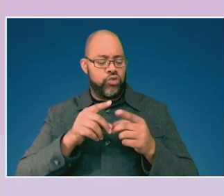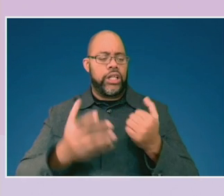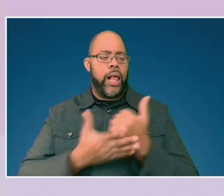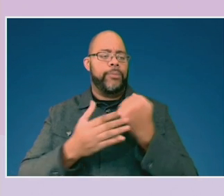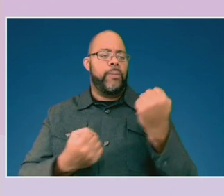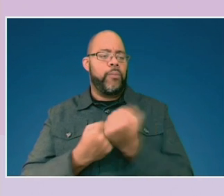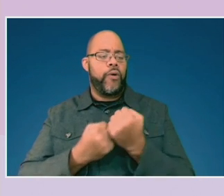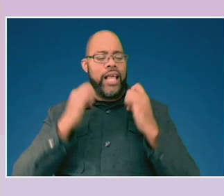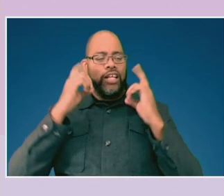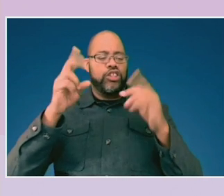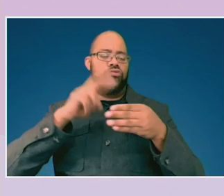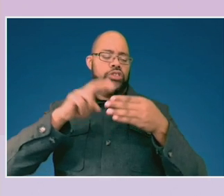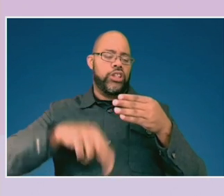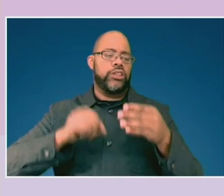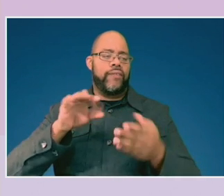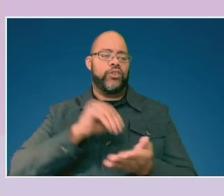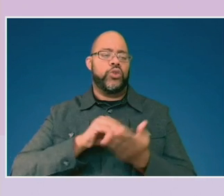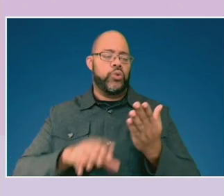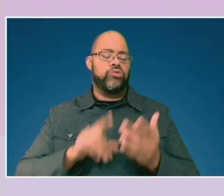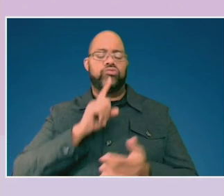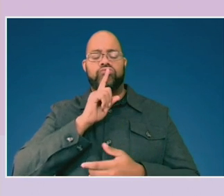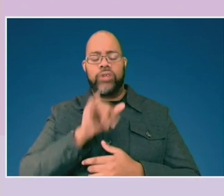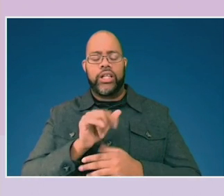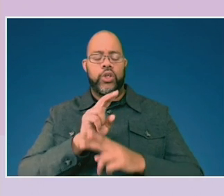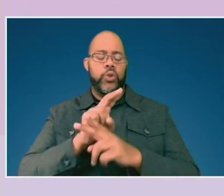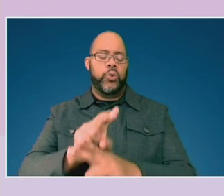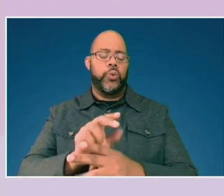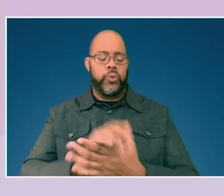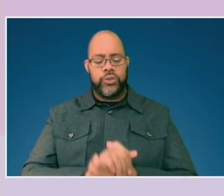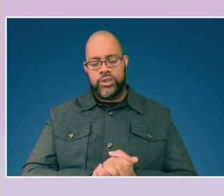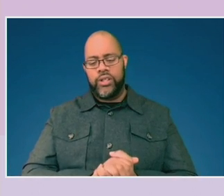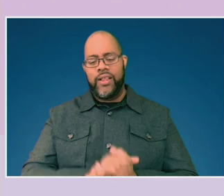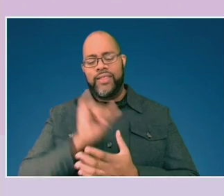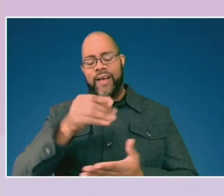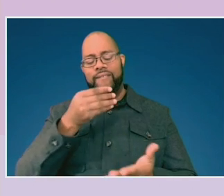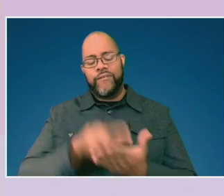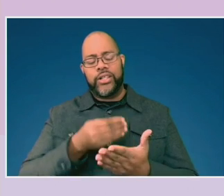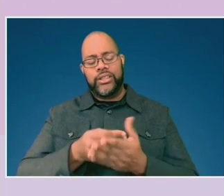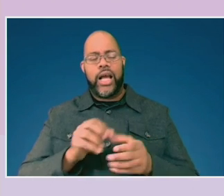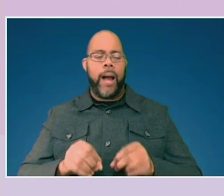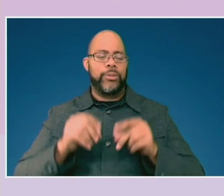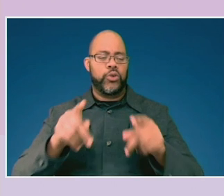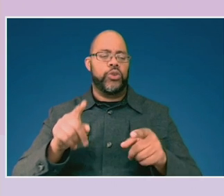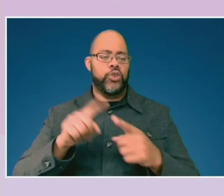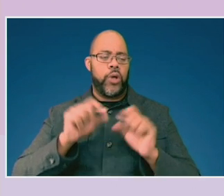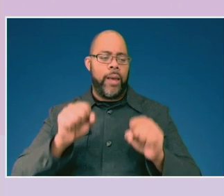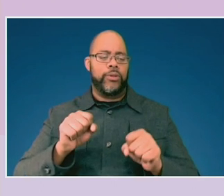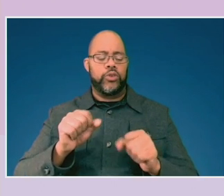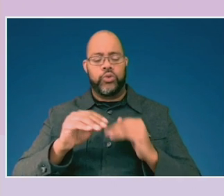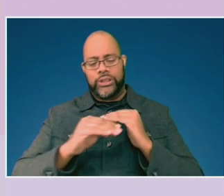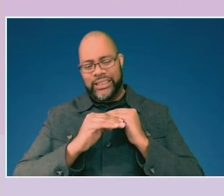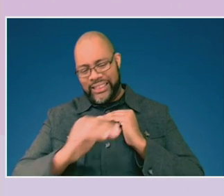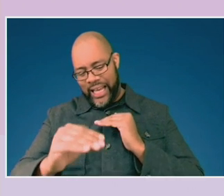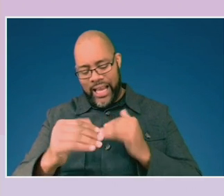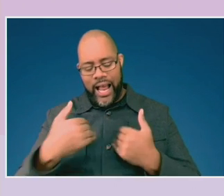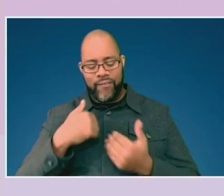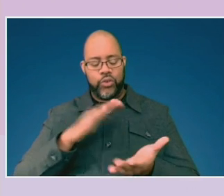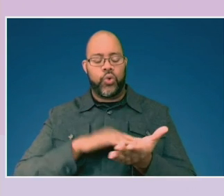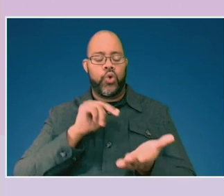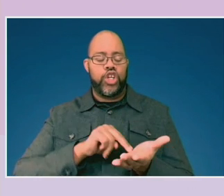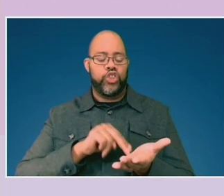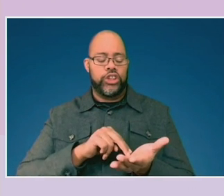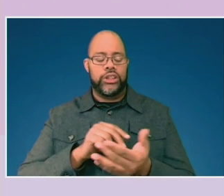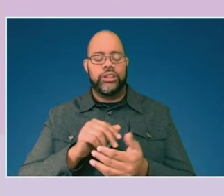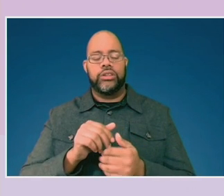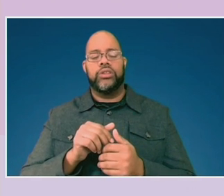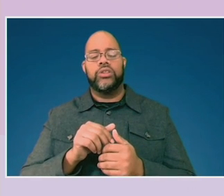educational outcomes of students and really leverage this funding opportunity to be able to sustain having school nurses, all with